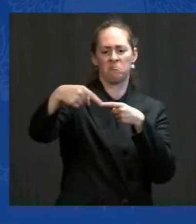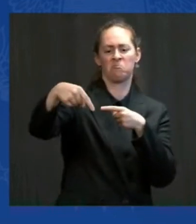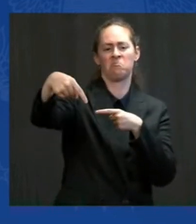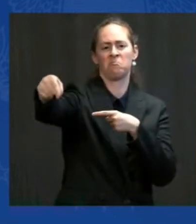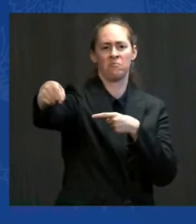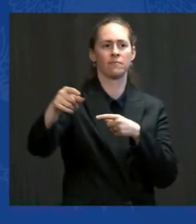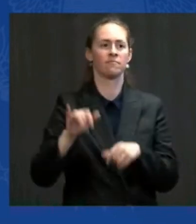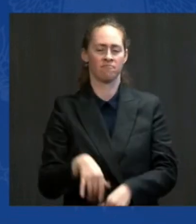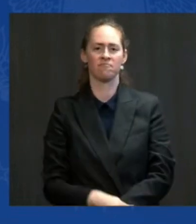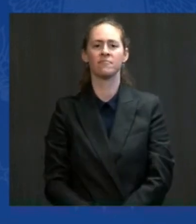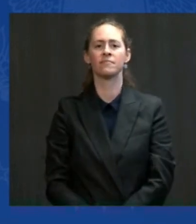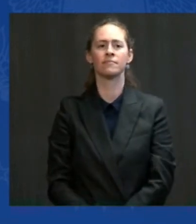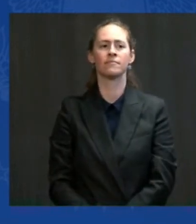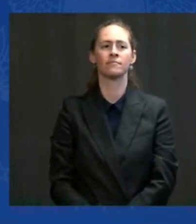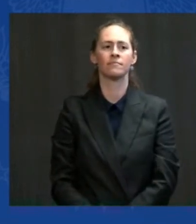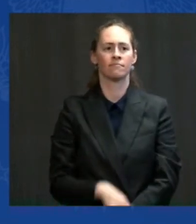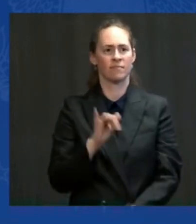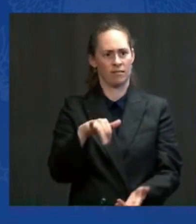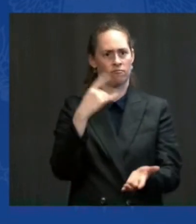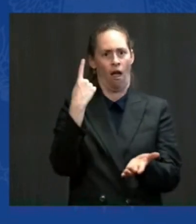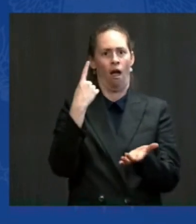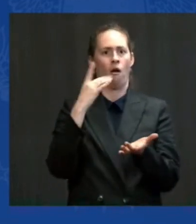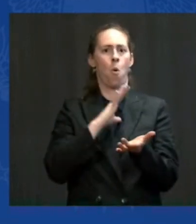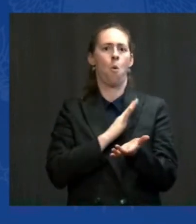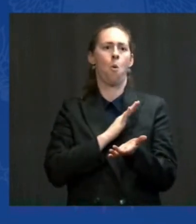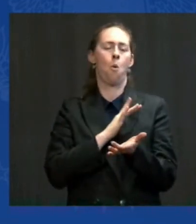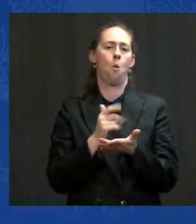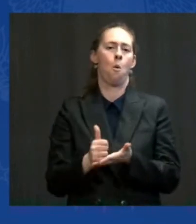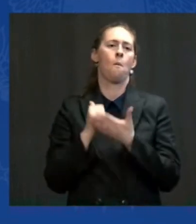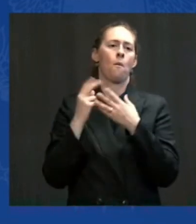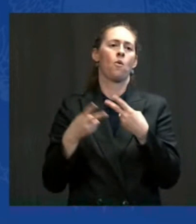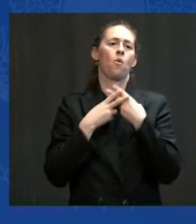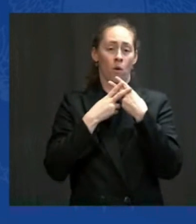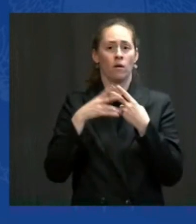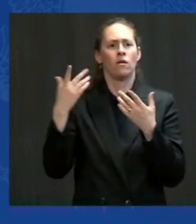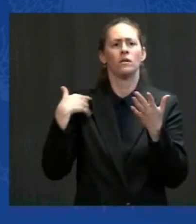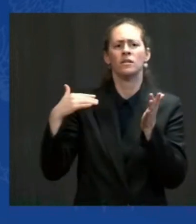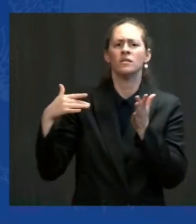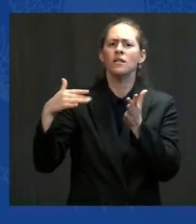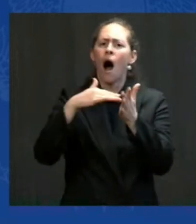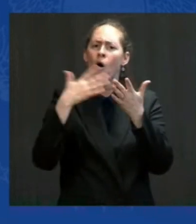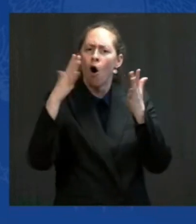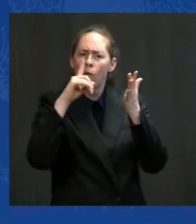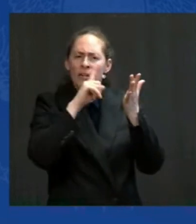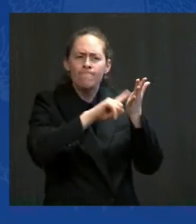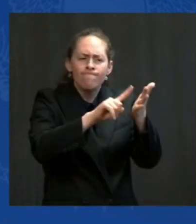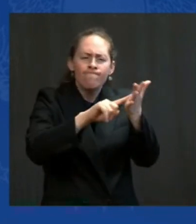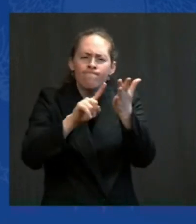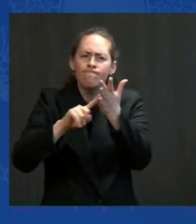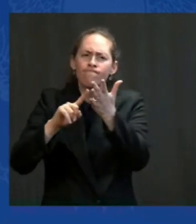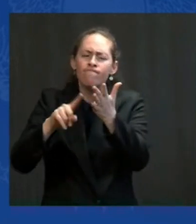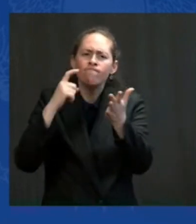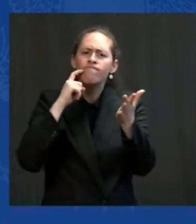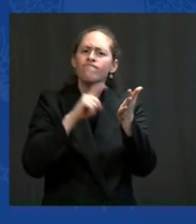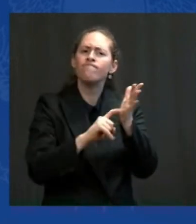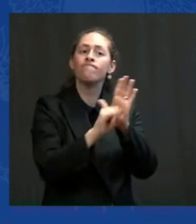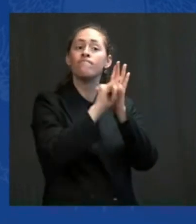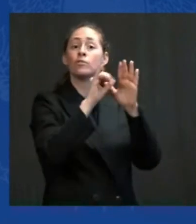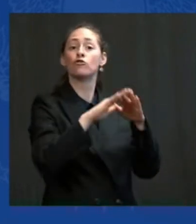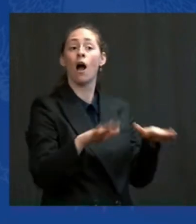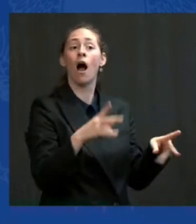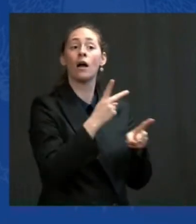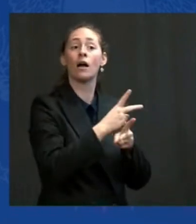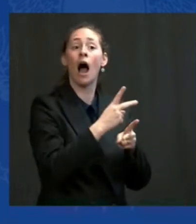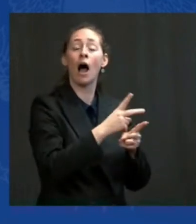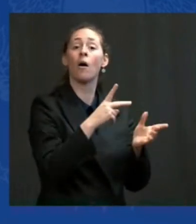this one tax cut, every study shows that child care is cutting poverty in half